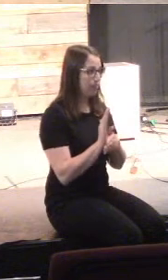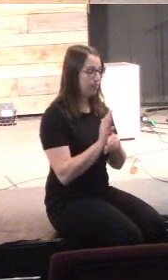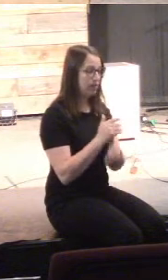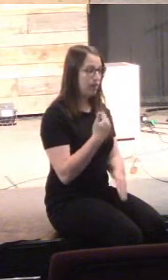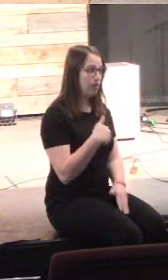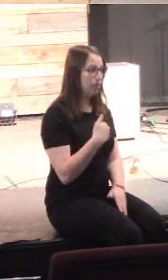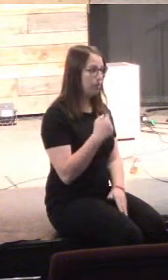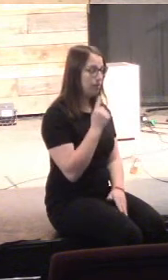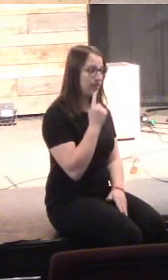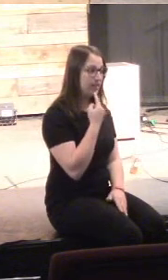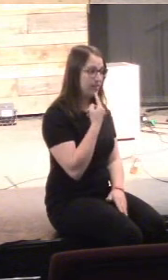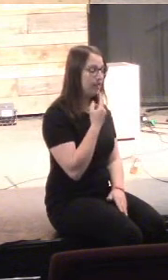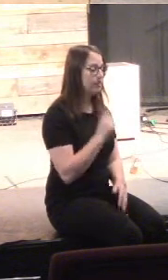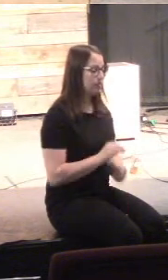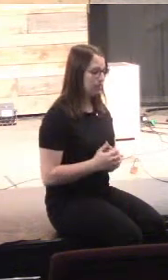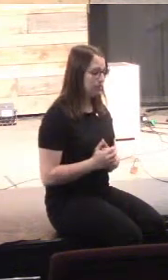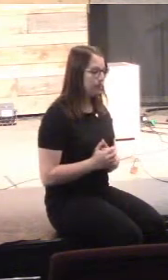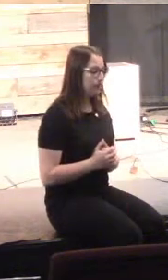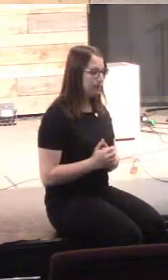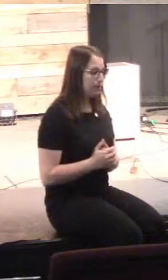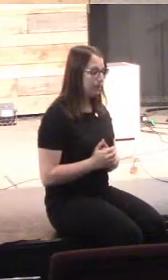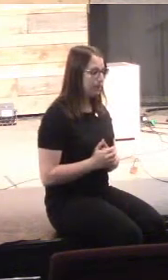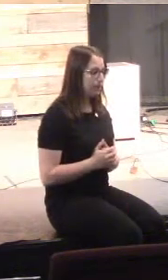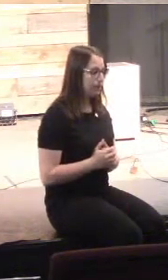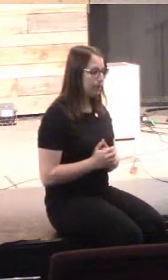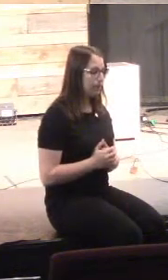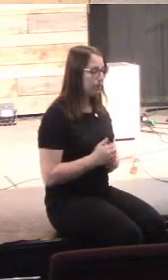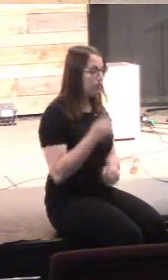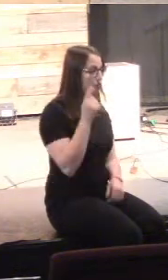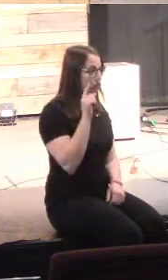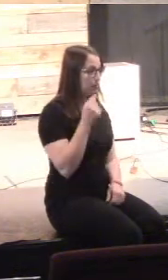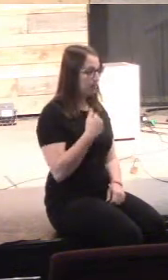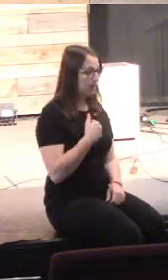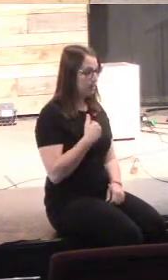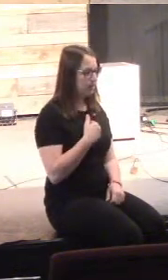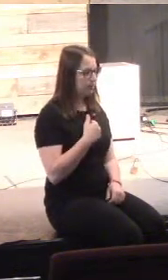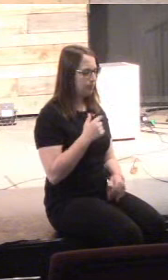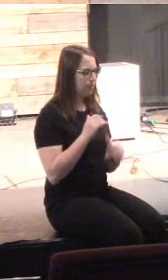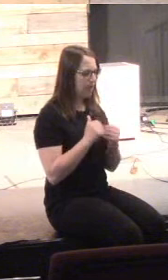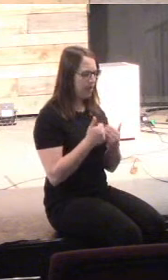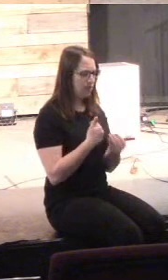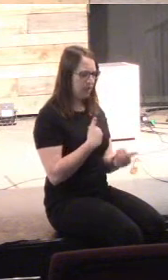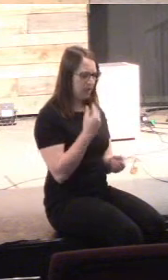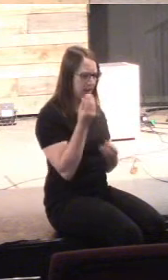And for me, it's like, okay, well, the way that I think, it's like